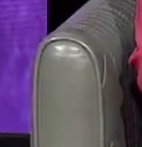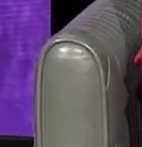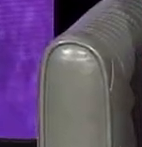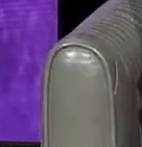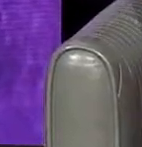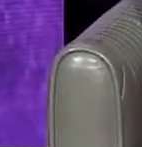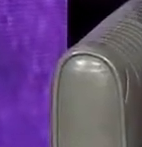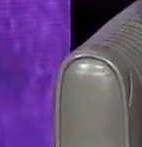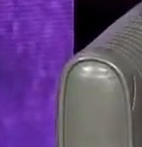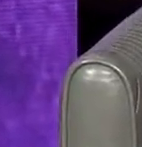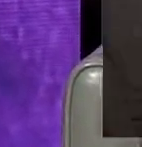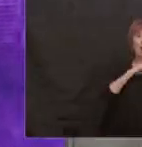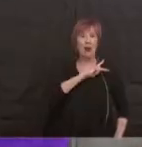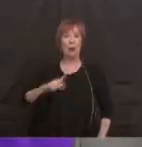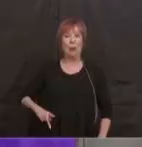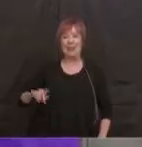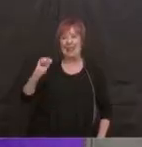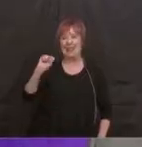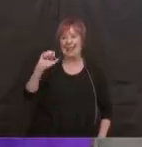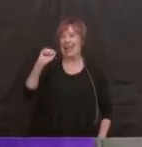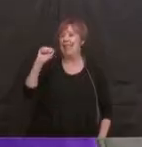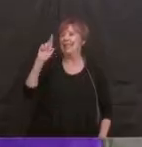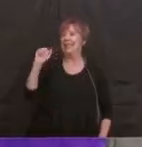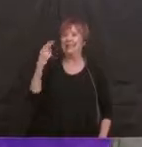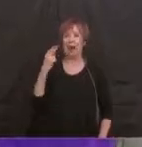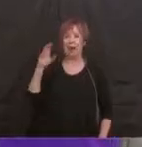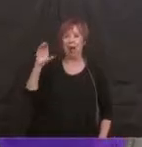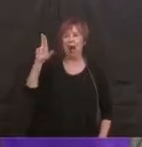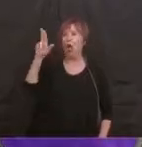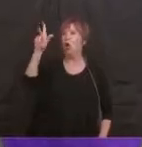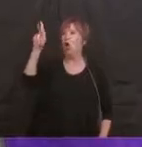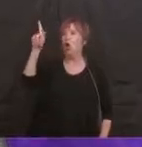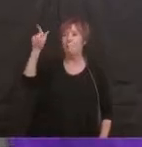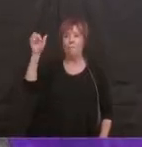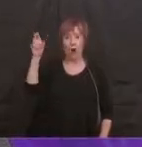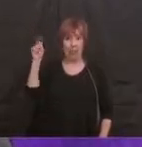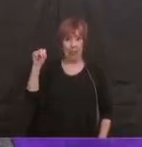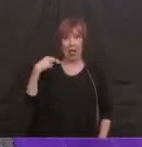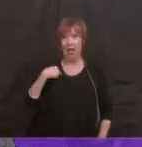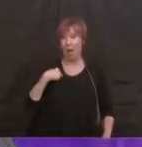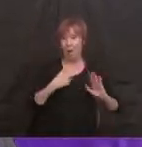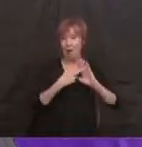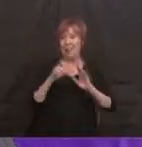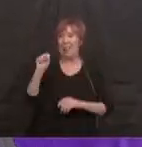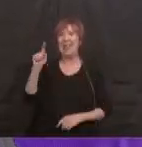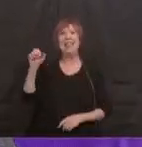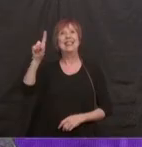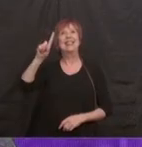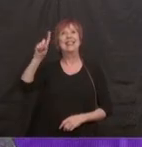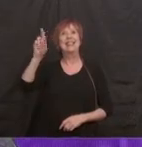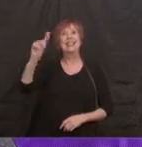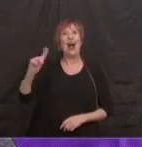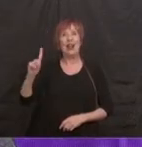Hi, everyone. I'm Princess Sarah Culberson, and on behalf of the STARZ Network, I would like to welcome you to